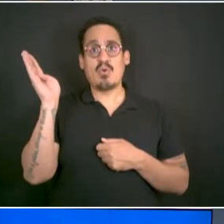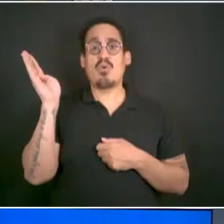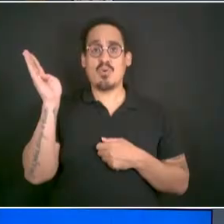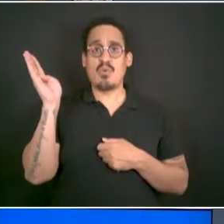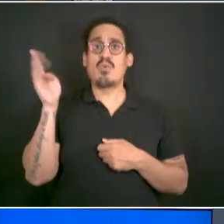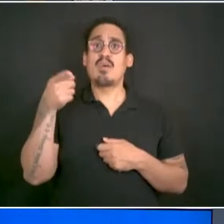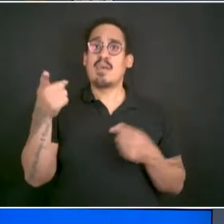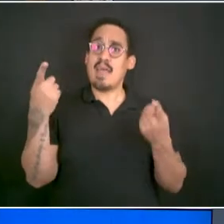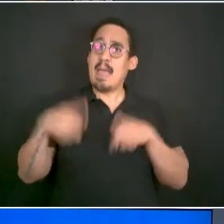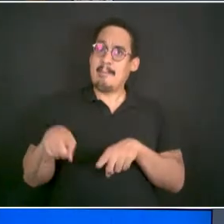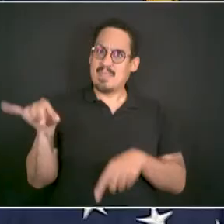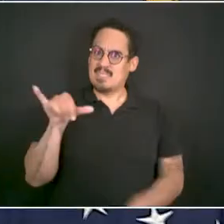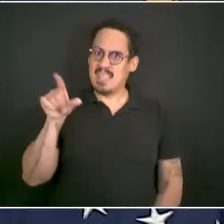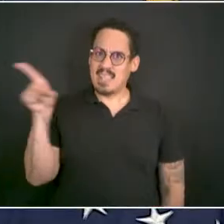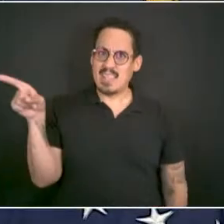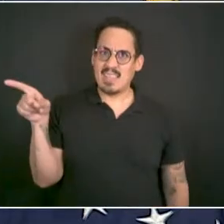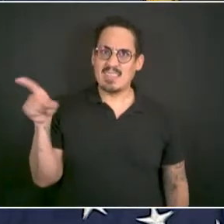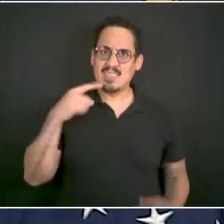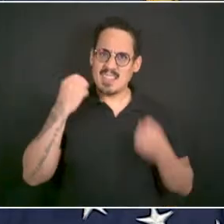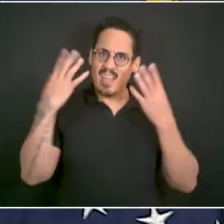vulnerable.